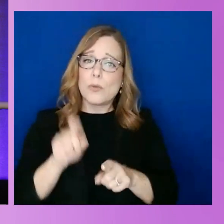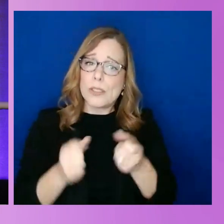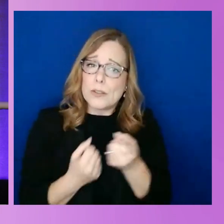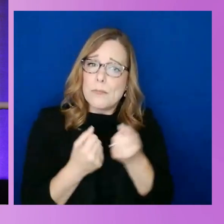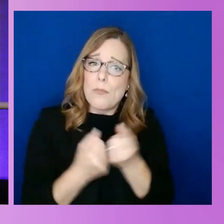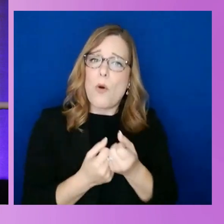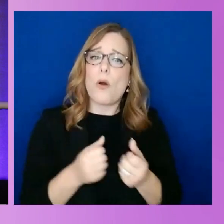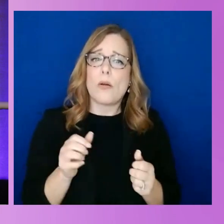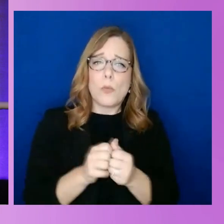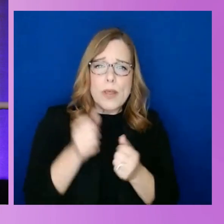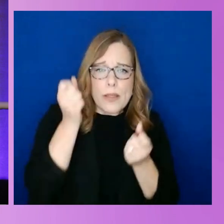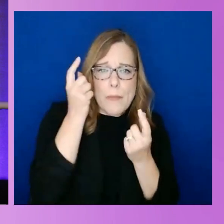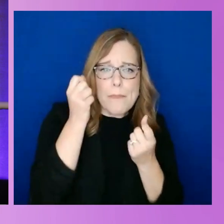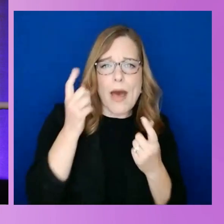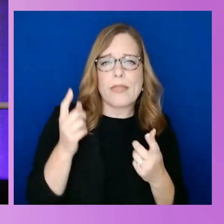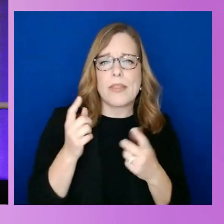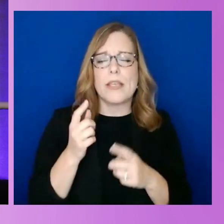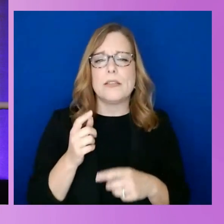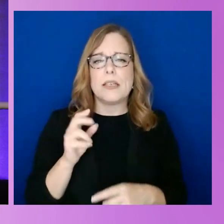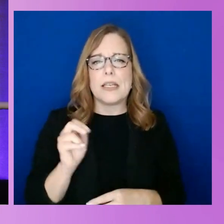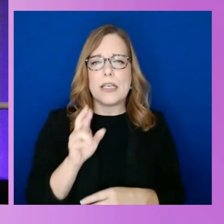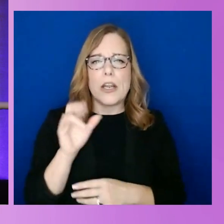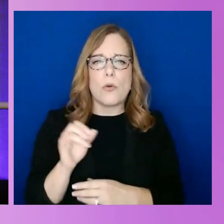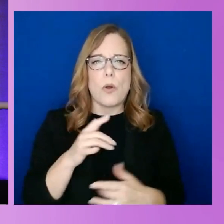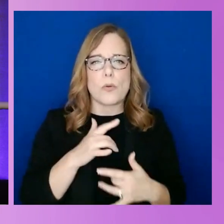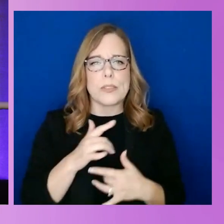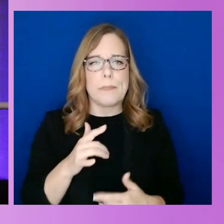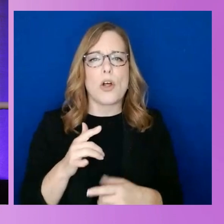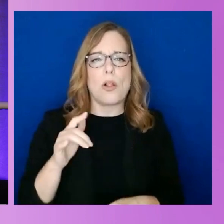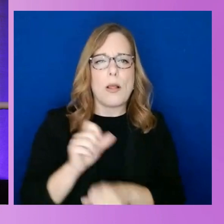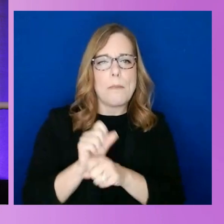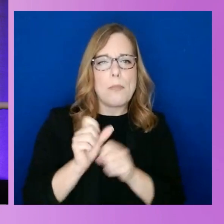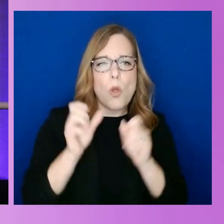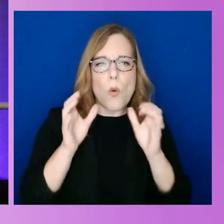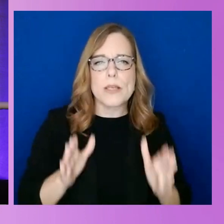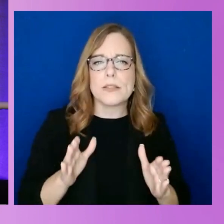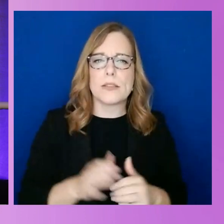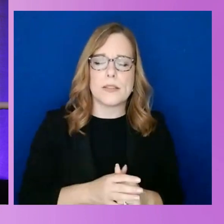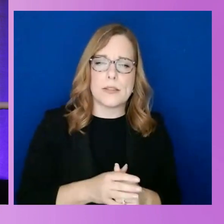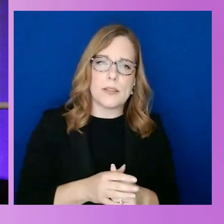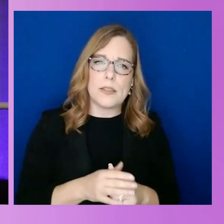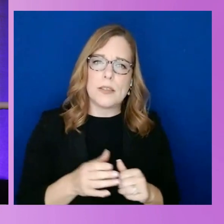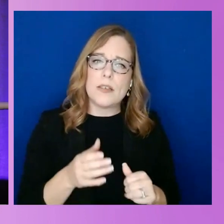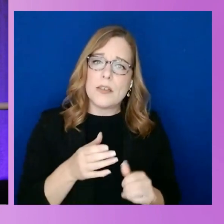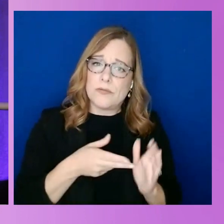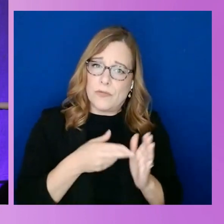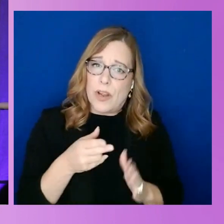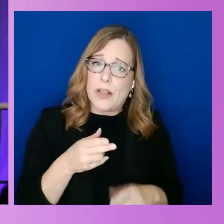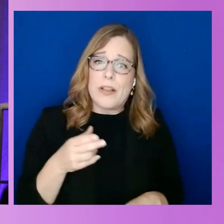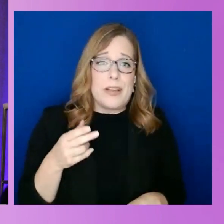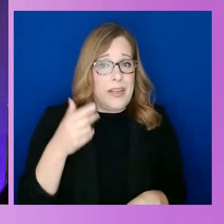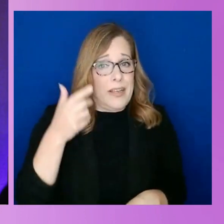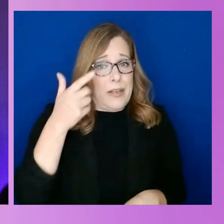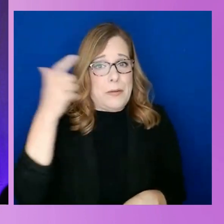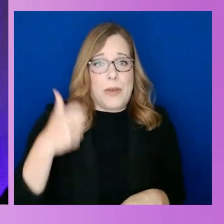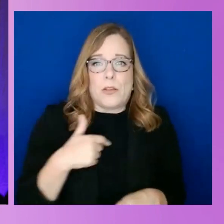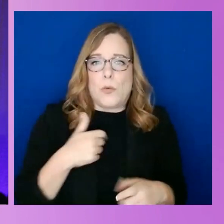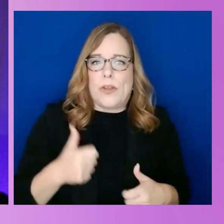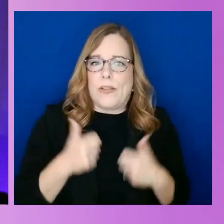different. On the other hand, neurodivergent employees tend to be great at accomplishing detailed